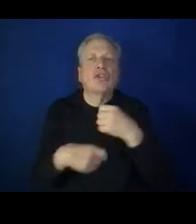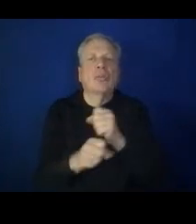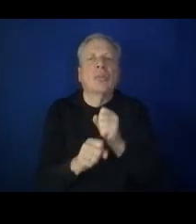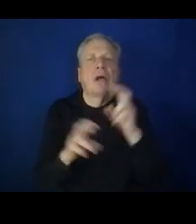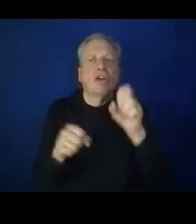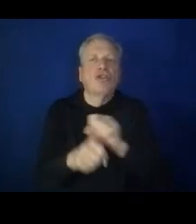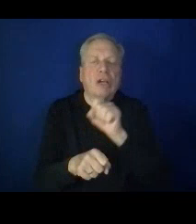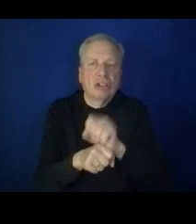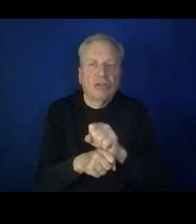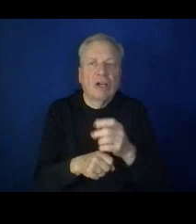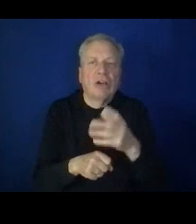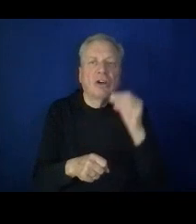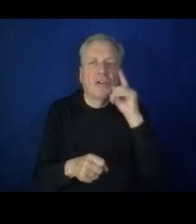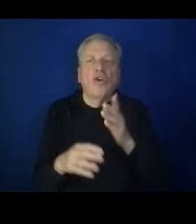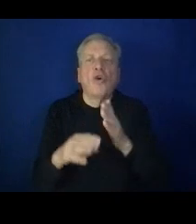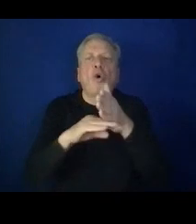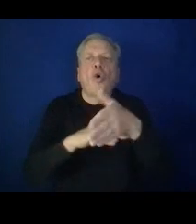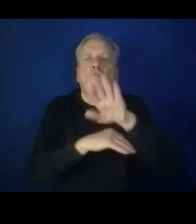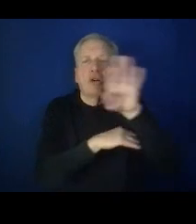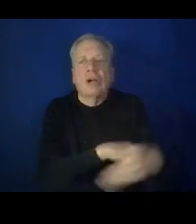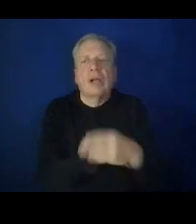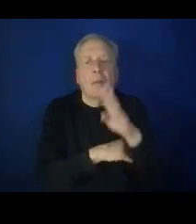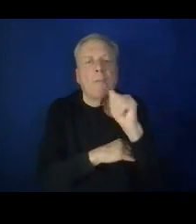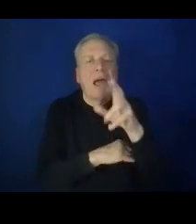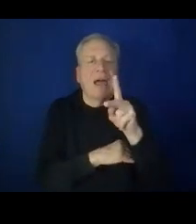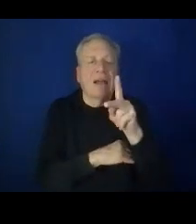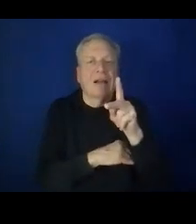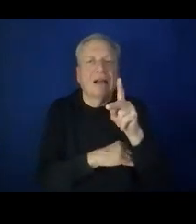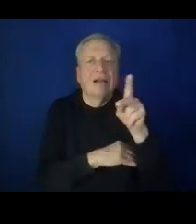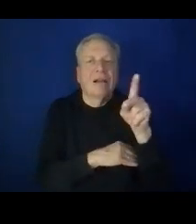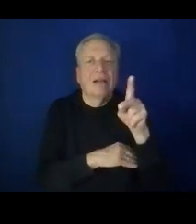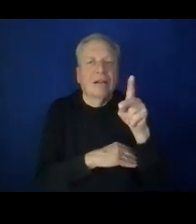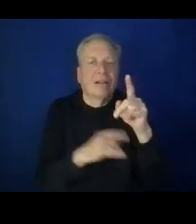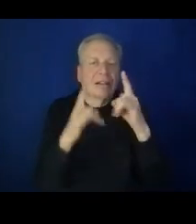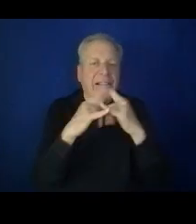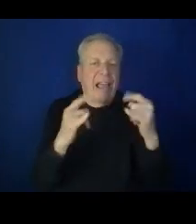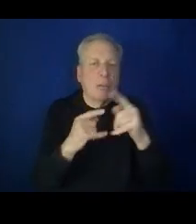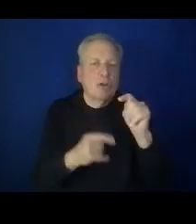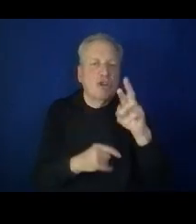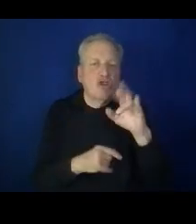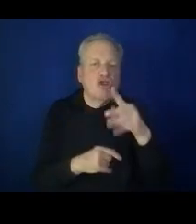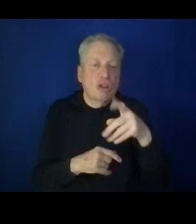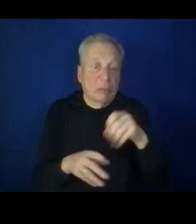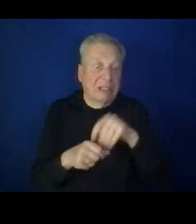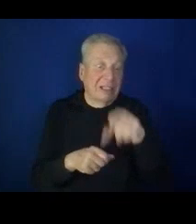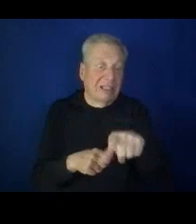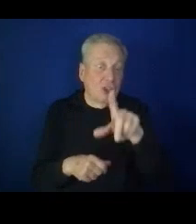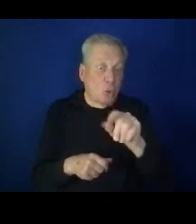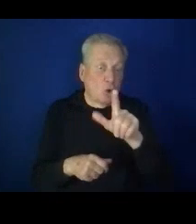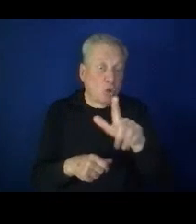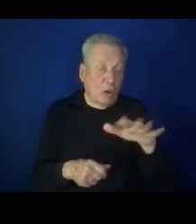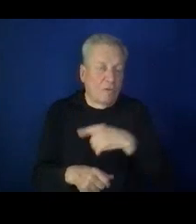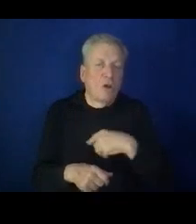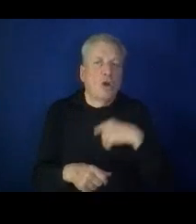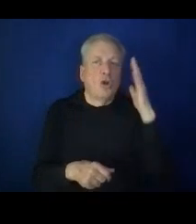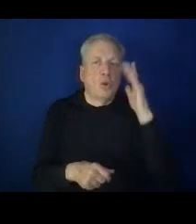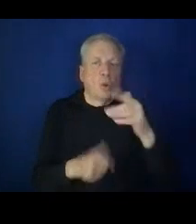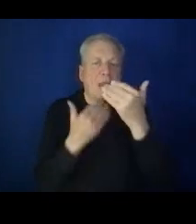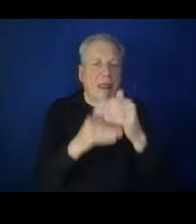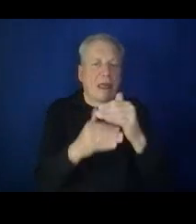reservations for overnight backcountry camping trips. And starting in 2025, we're going to actually limit that